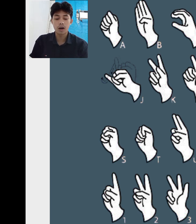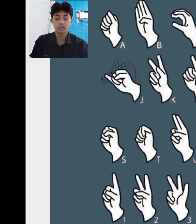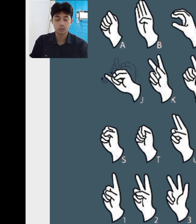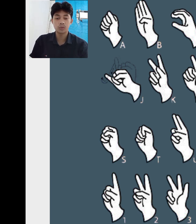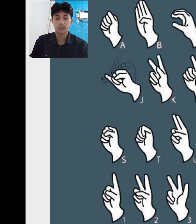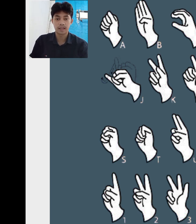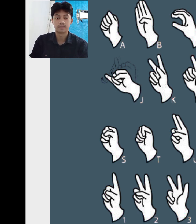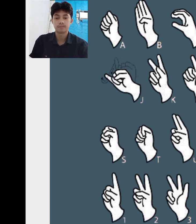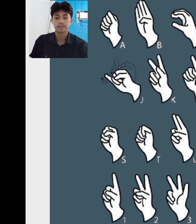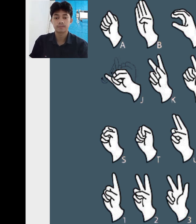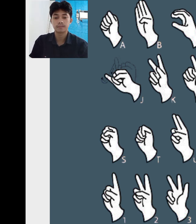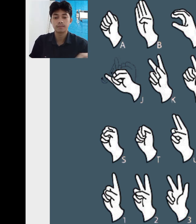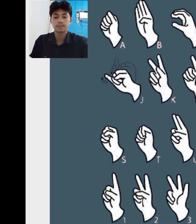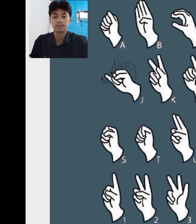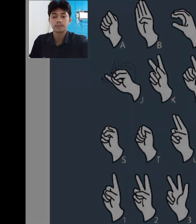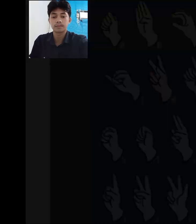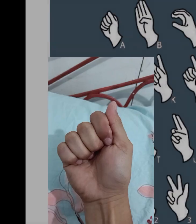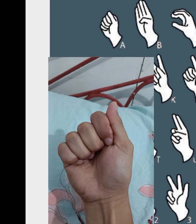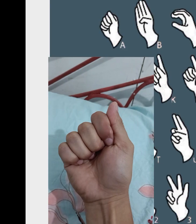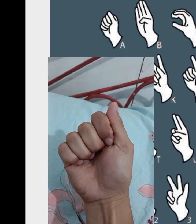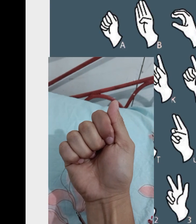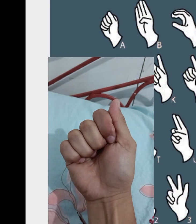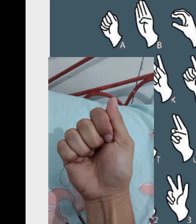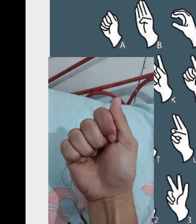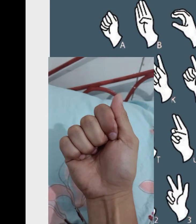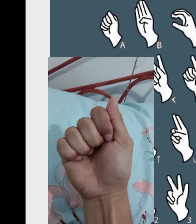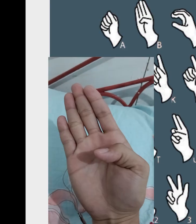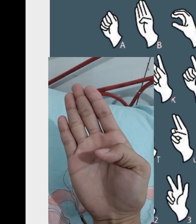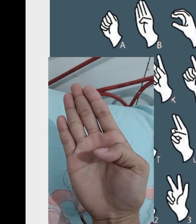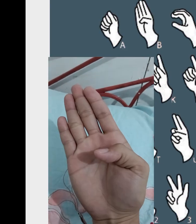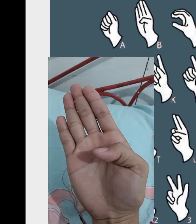number 1 to 10. We have A,